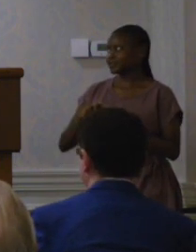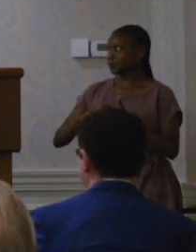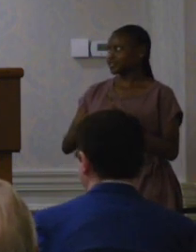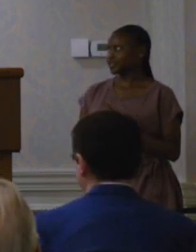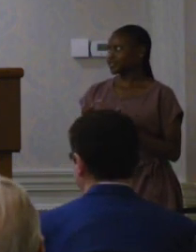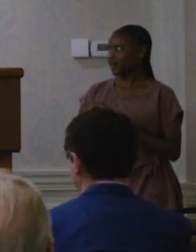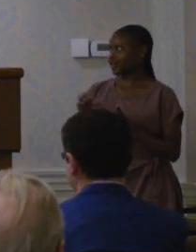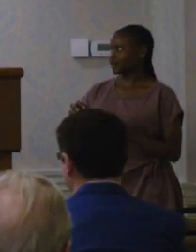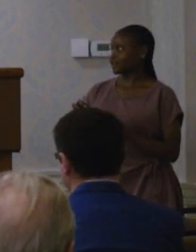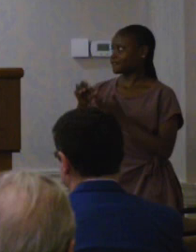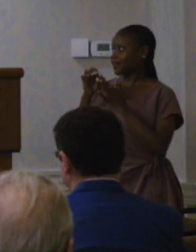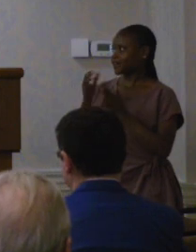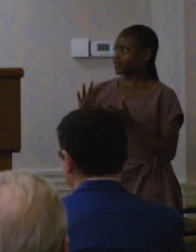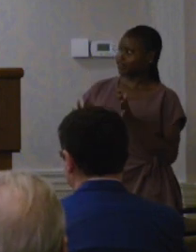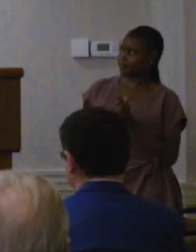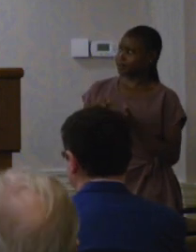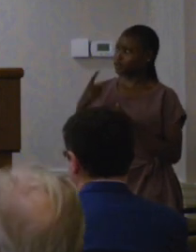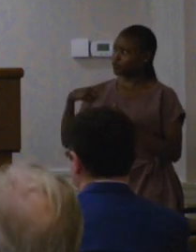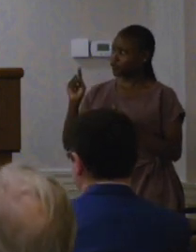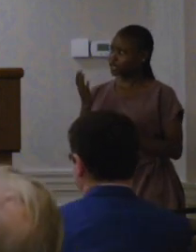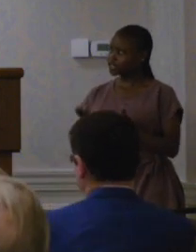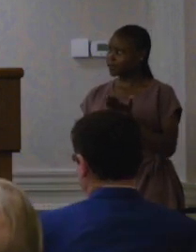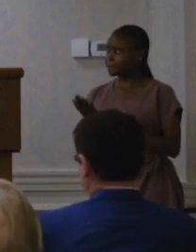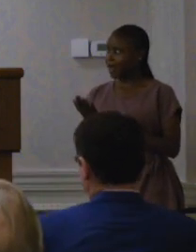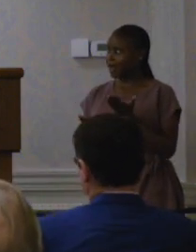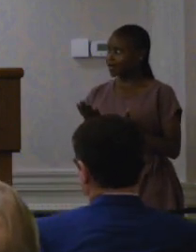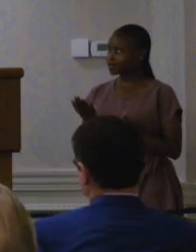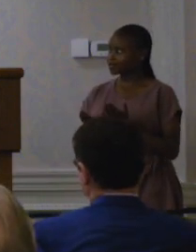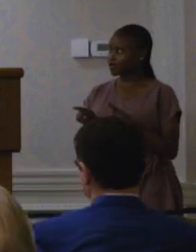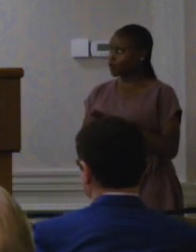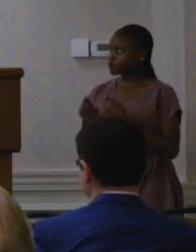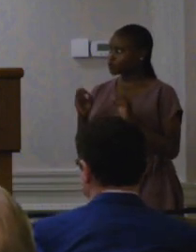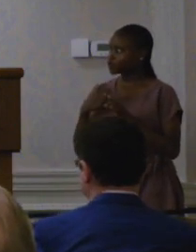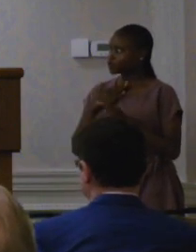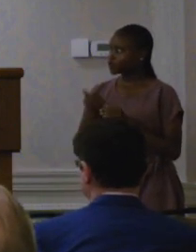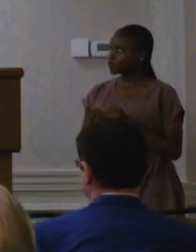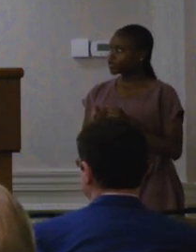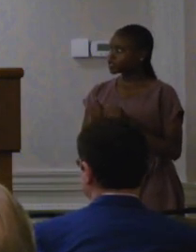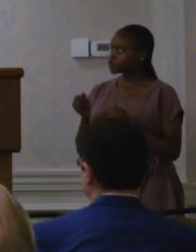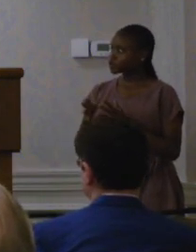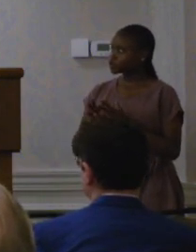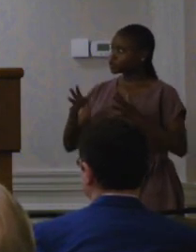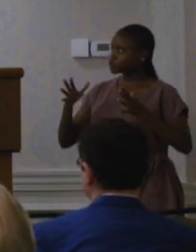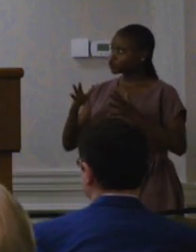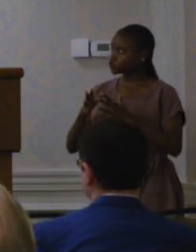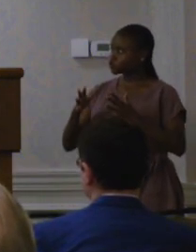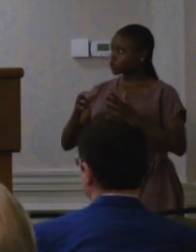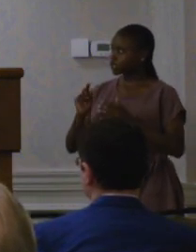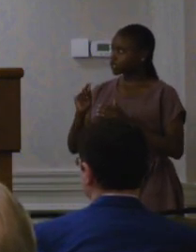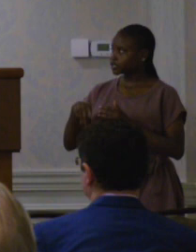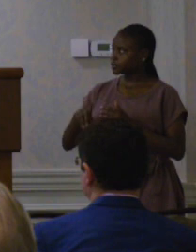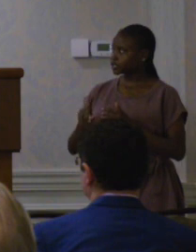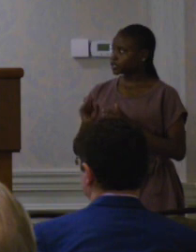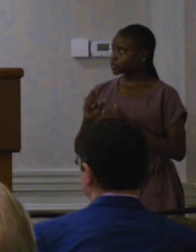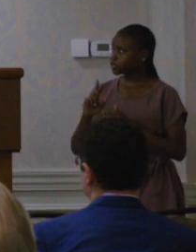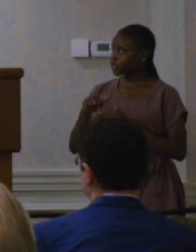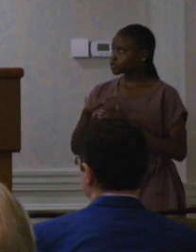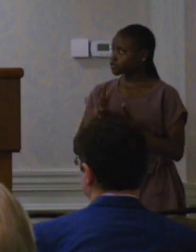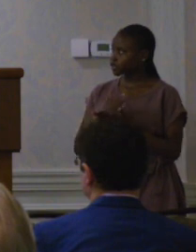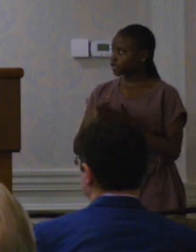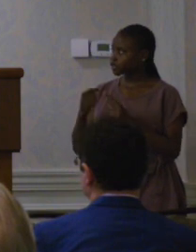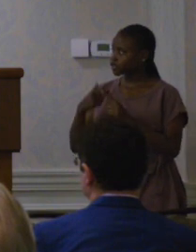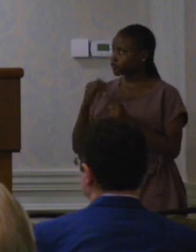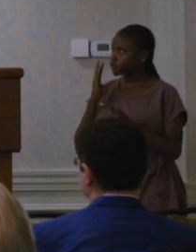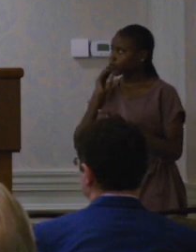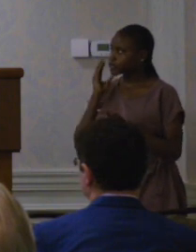about finding a bit of this right balance, also if you want to scale your CPD. So that's what I can share from